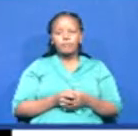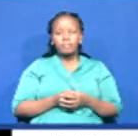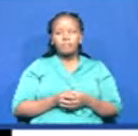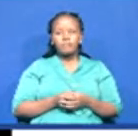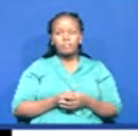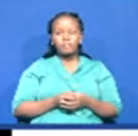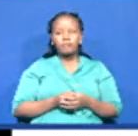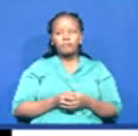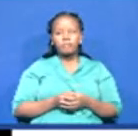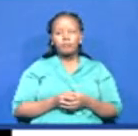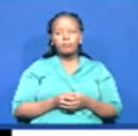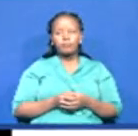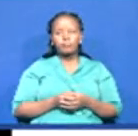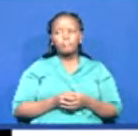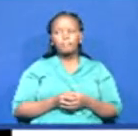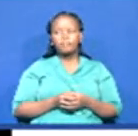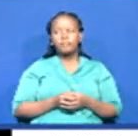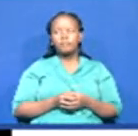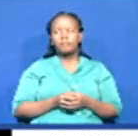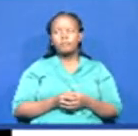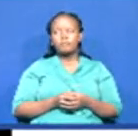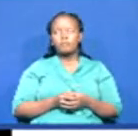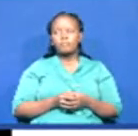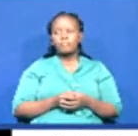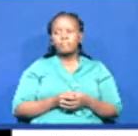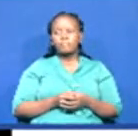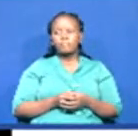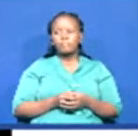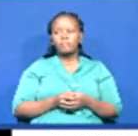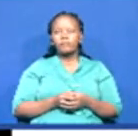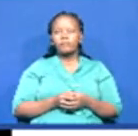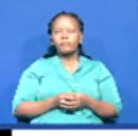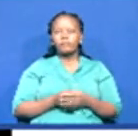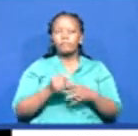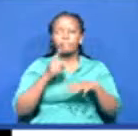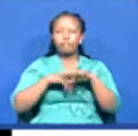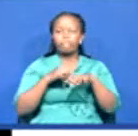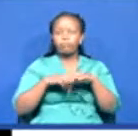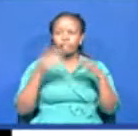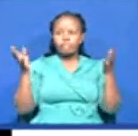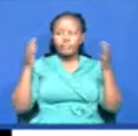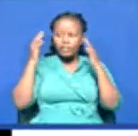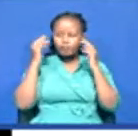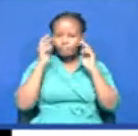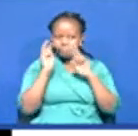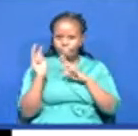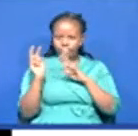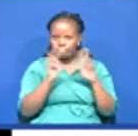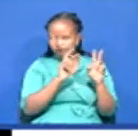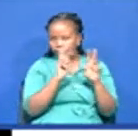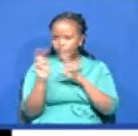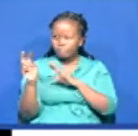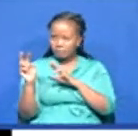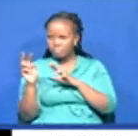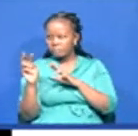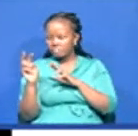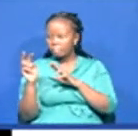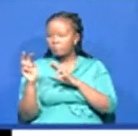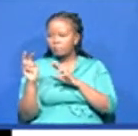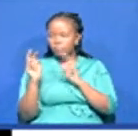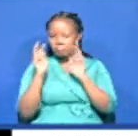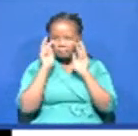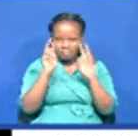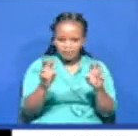counterfeit products in this room. When I cast my eyes around, I can see the men and women in charge